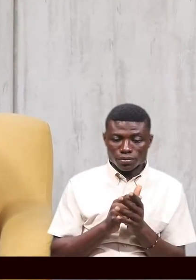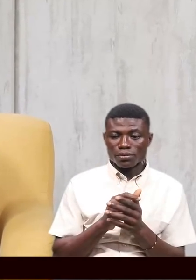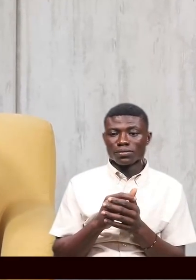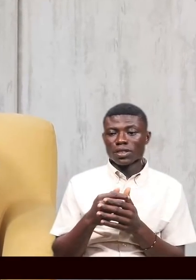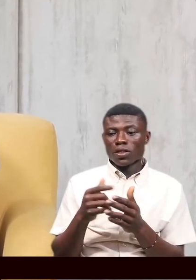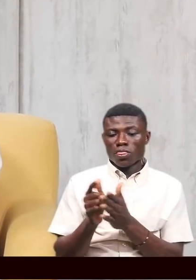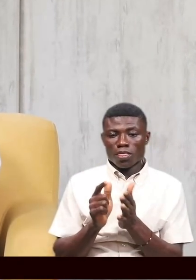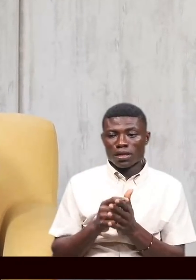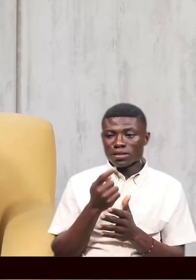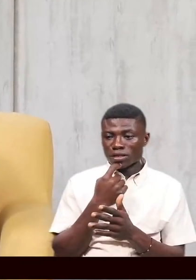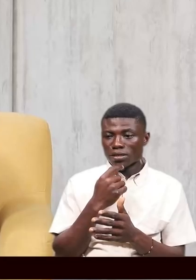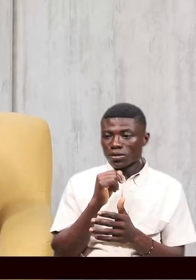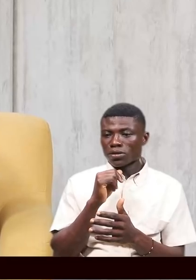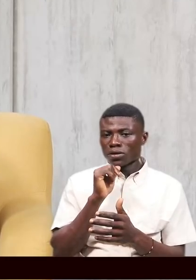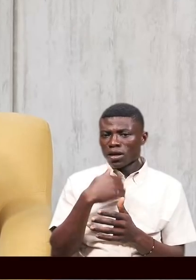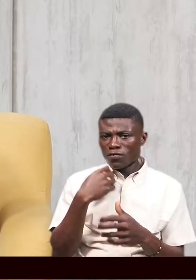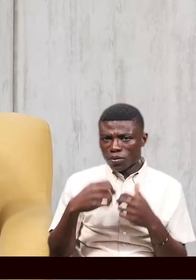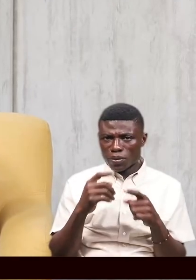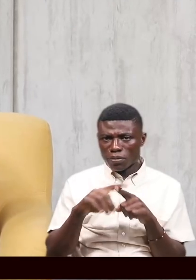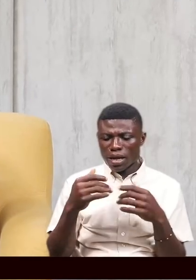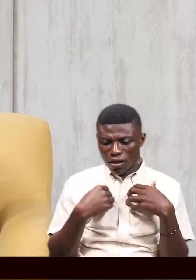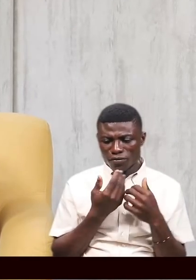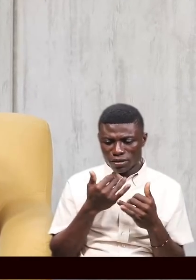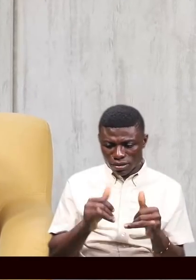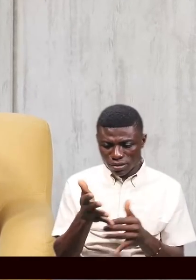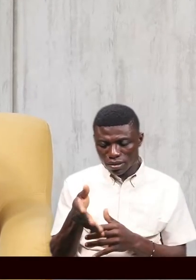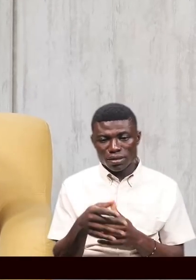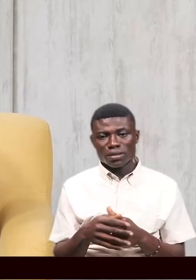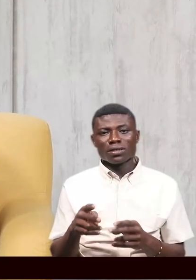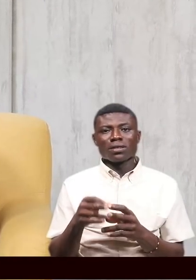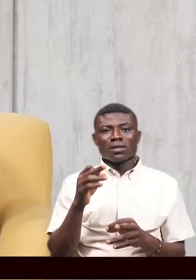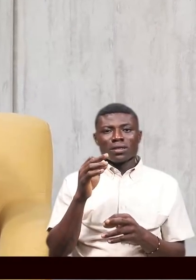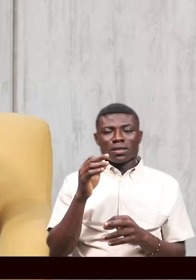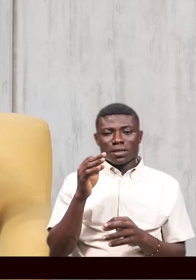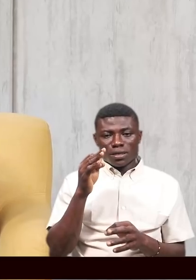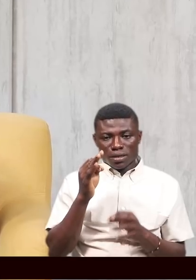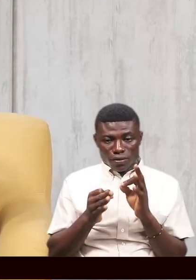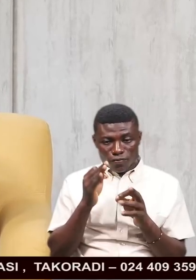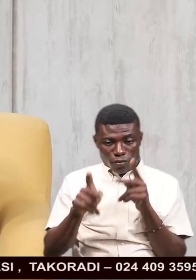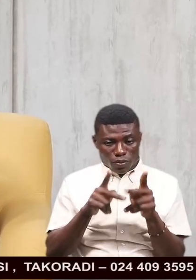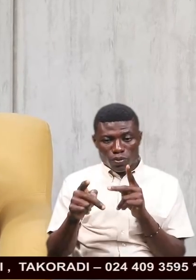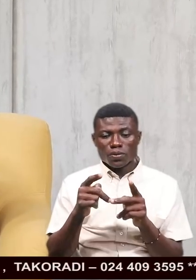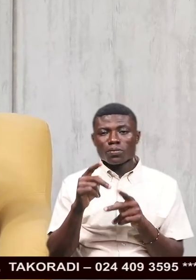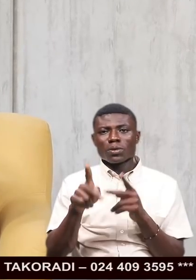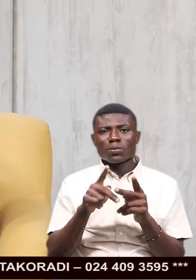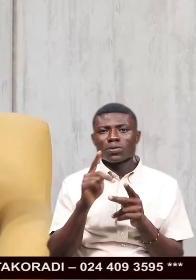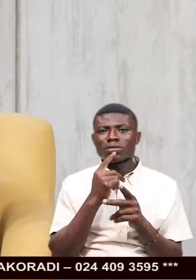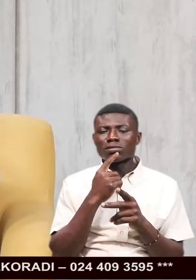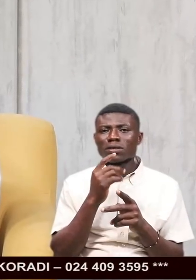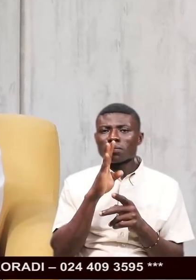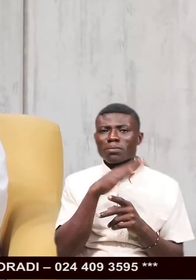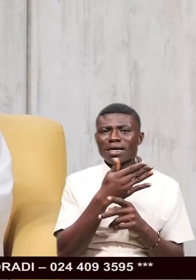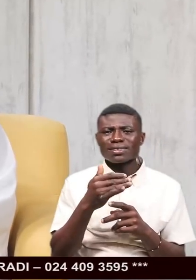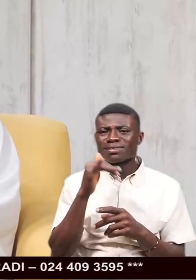se biga me ne ye hye dan te ho asem papa enti senkrofo pusu a ensemfo ne ensem